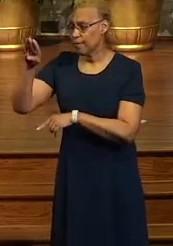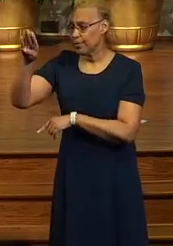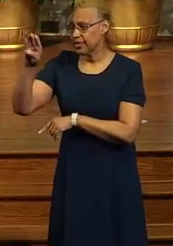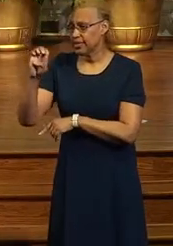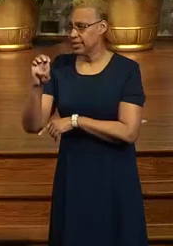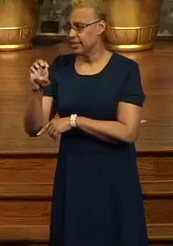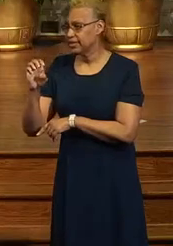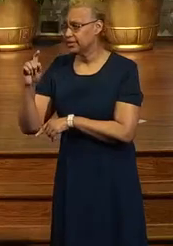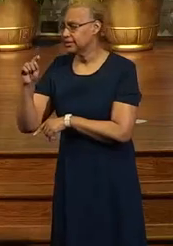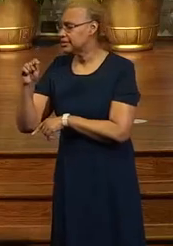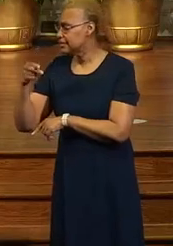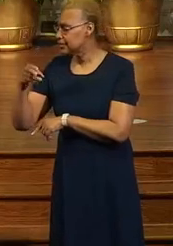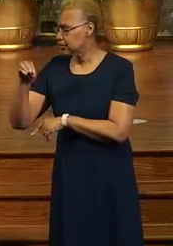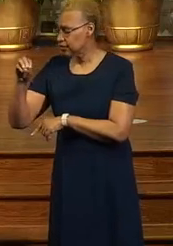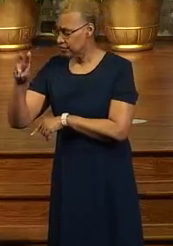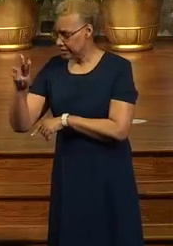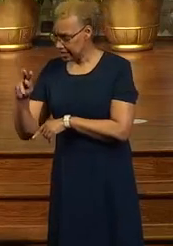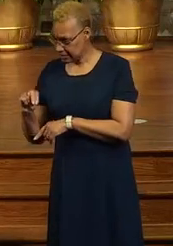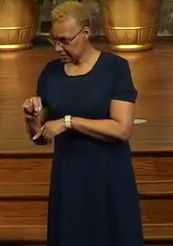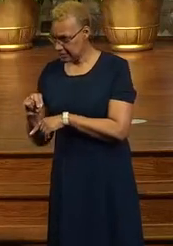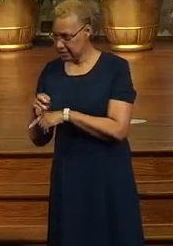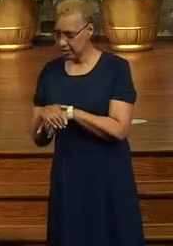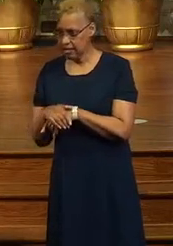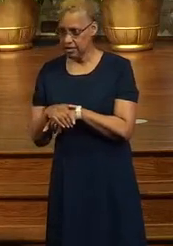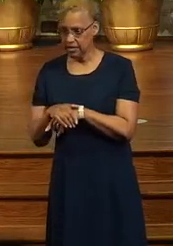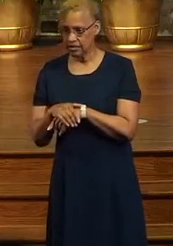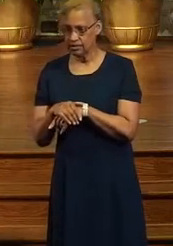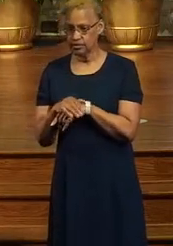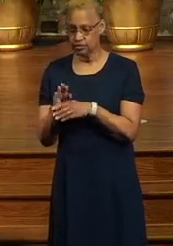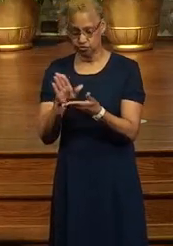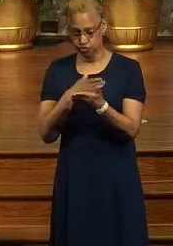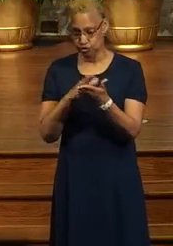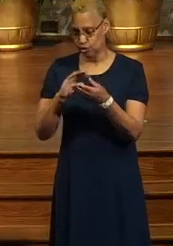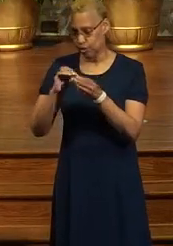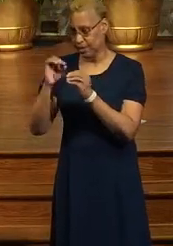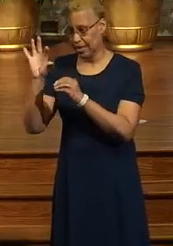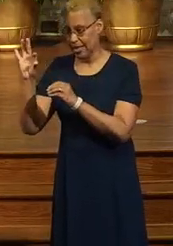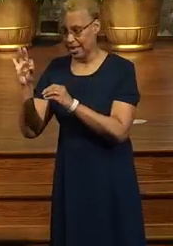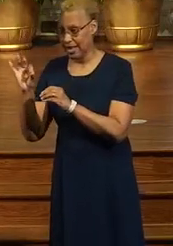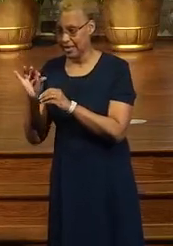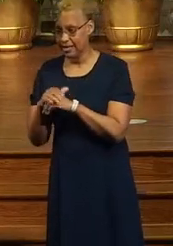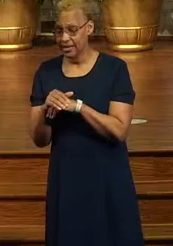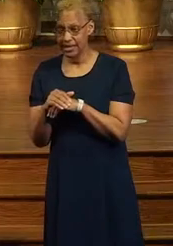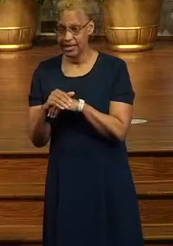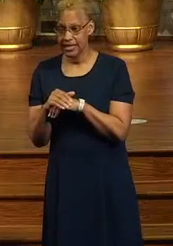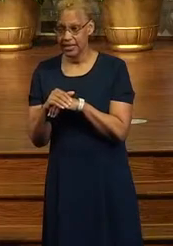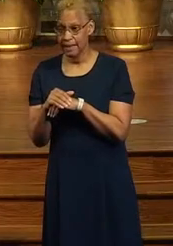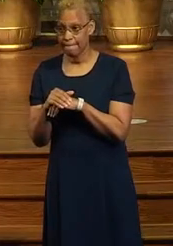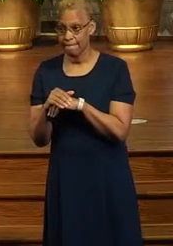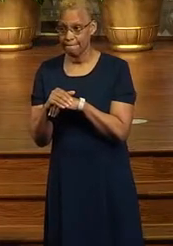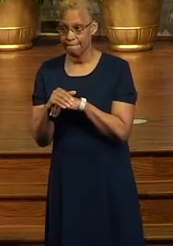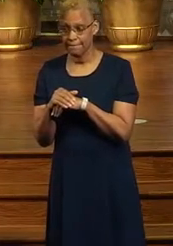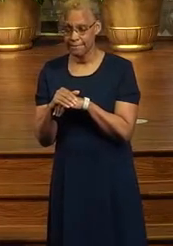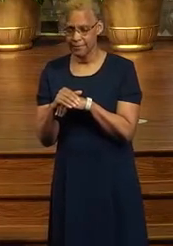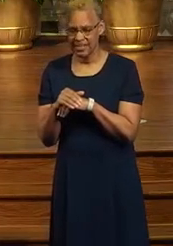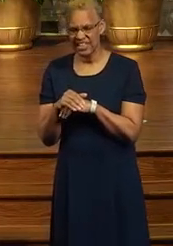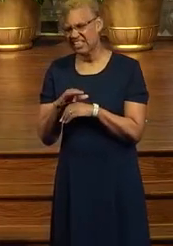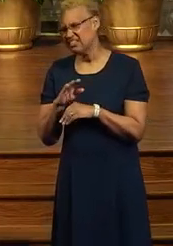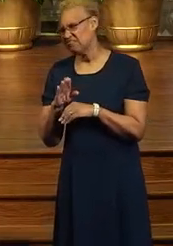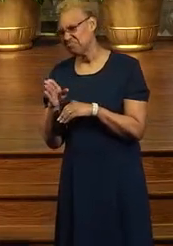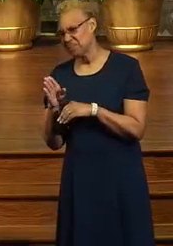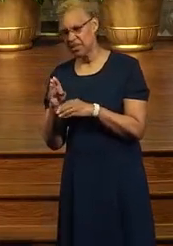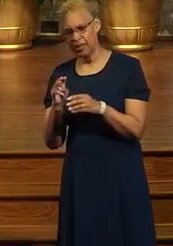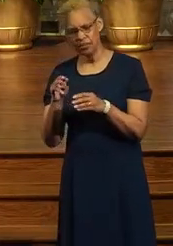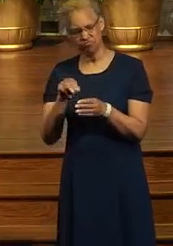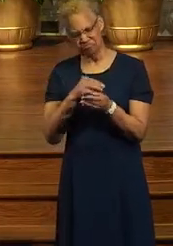Beethoven's Final Symphony, Symphony Number 9. And Beethoven actually never wrote a hymn tune per se, but much